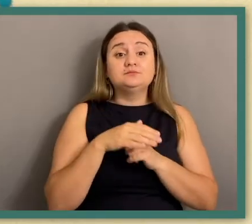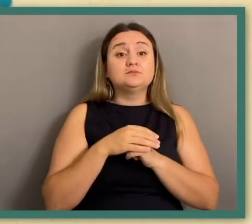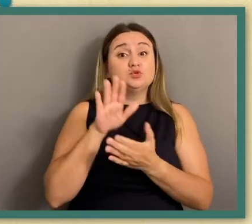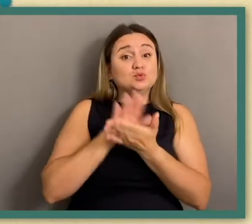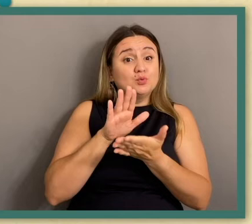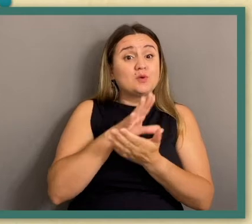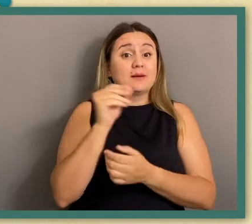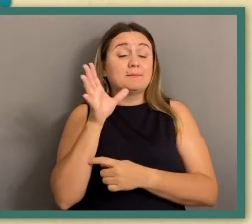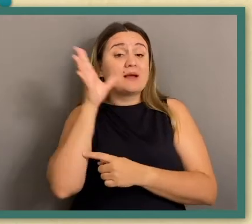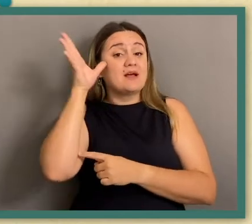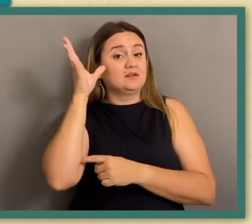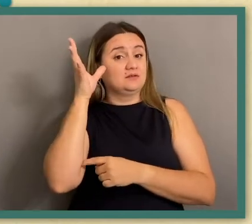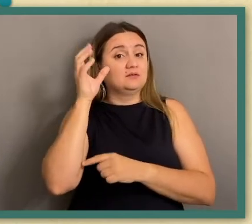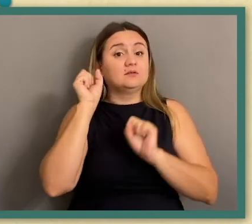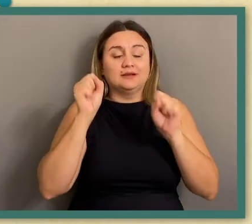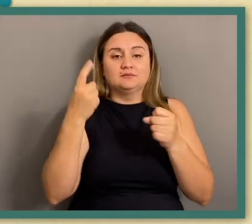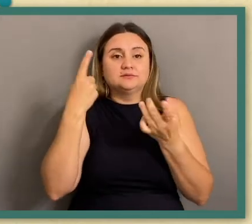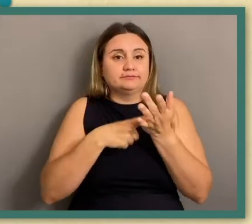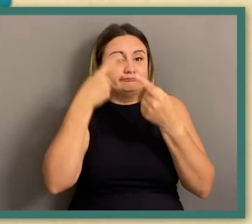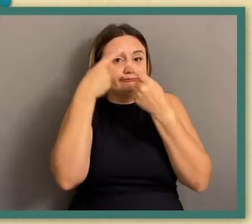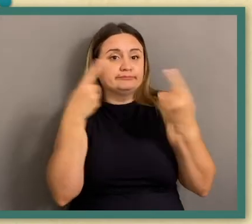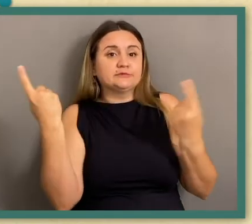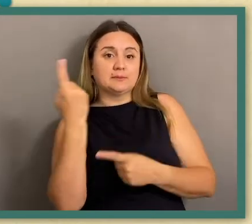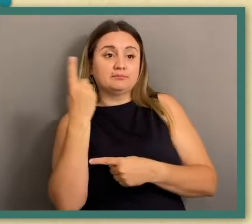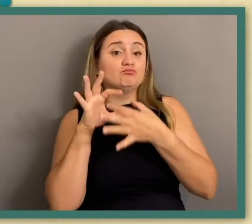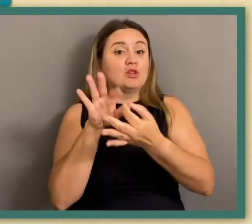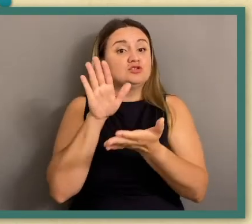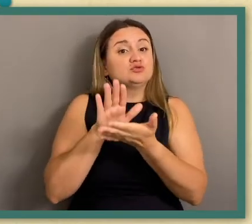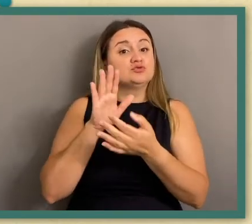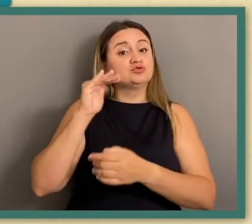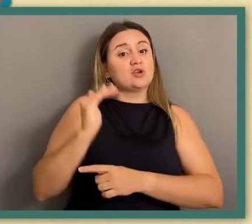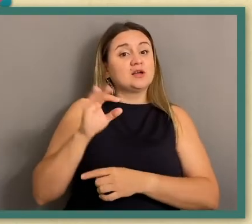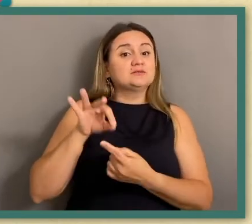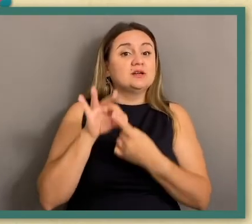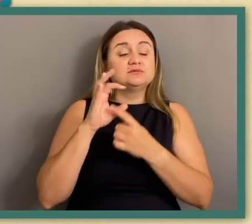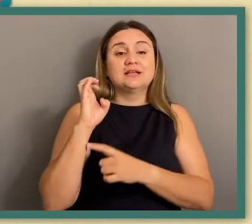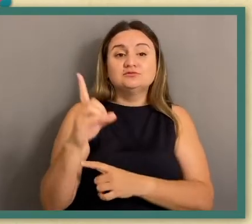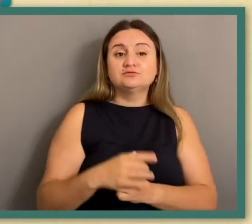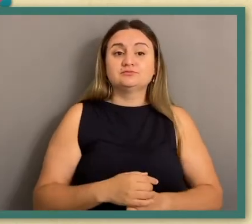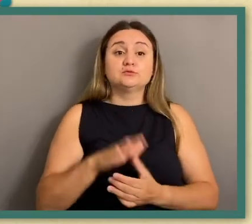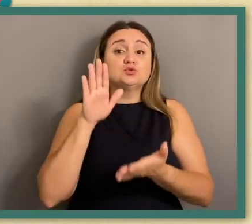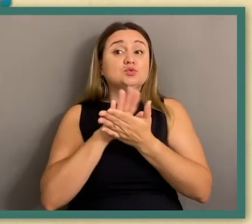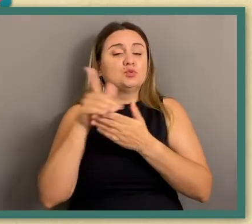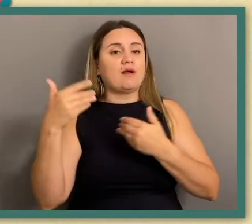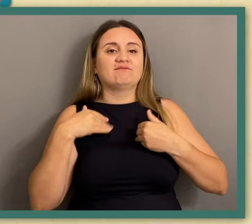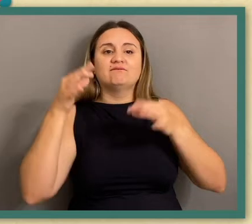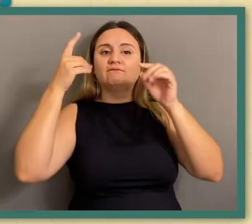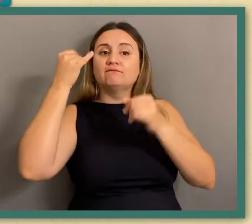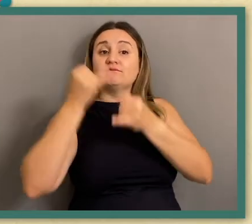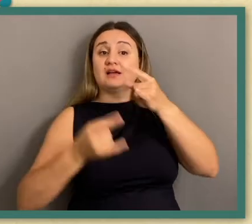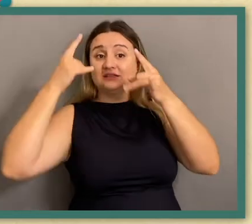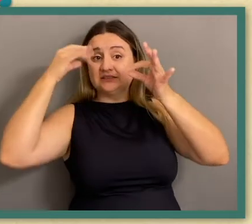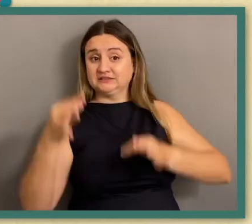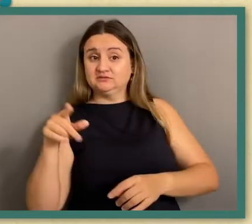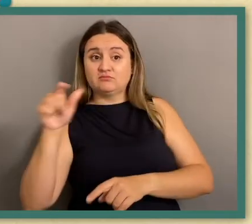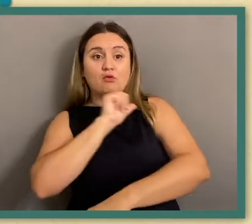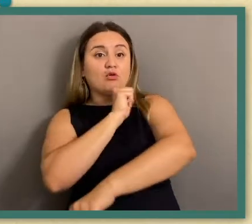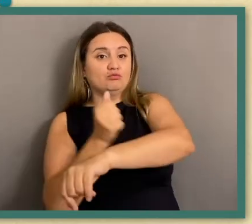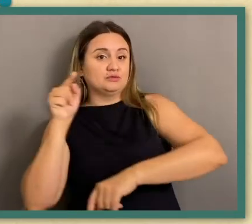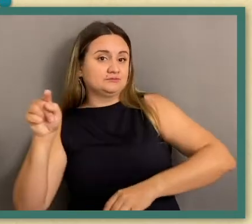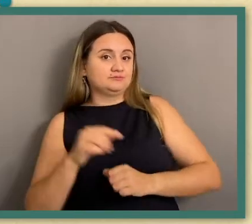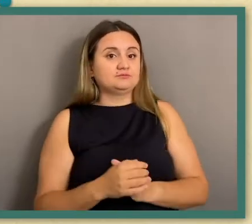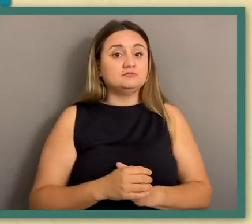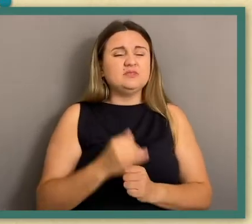parent disagree on something related to a child's special education, the school has final decision-making authority. If you